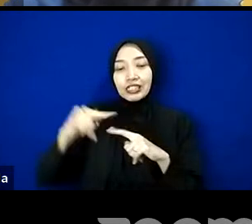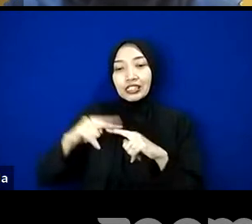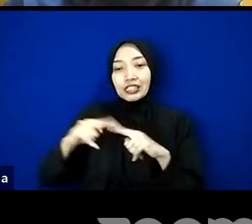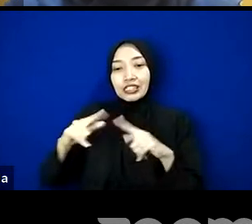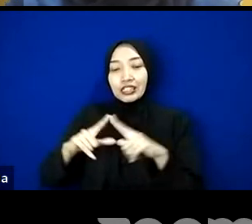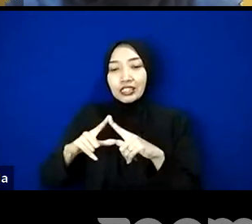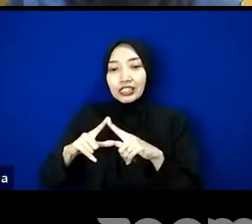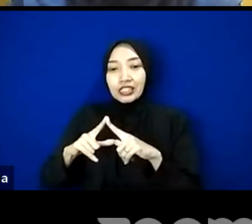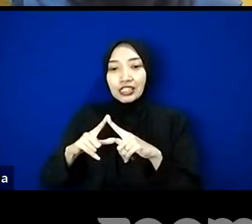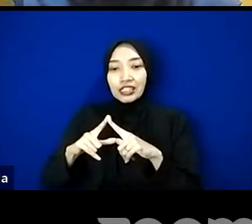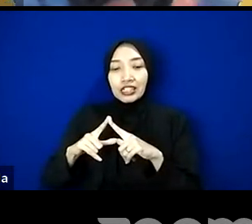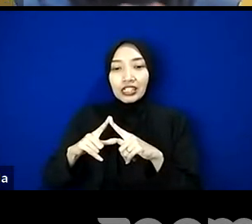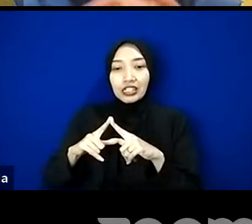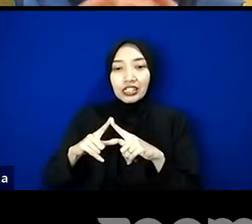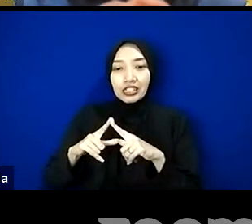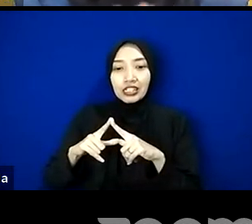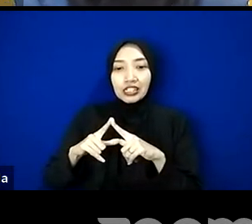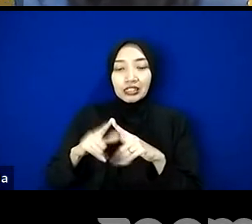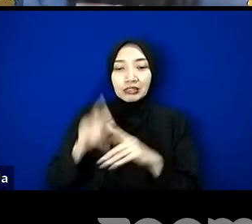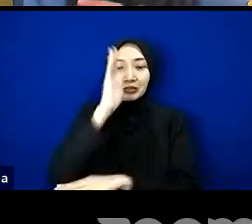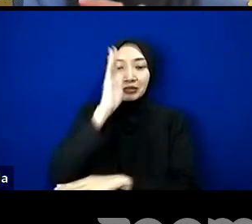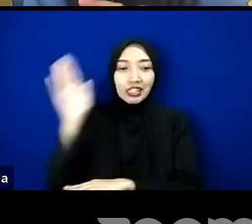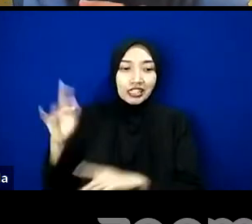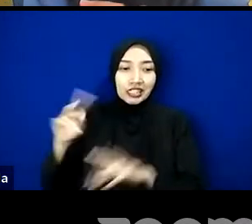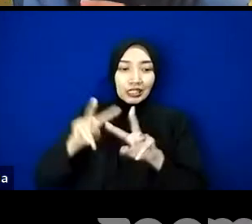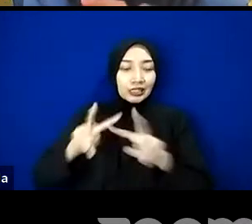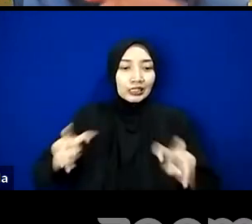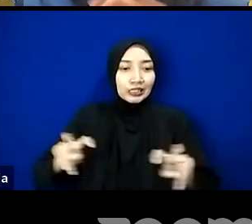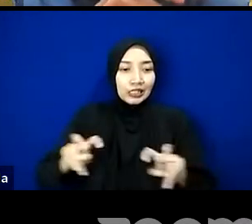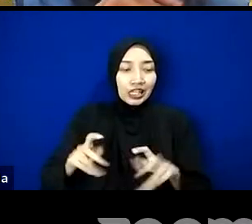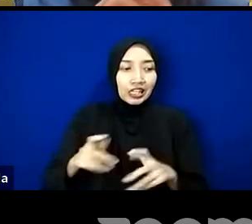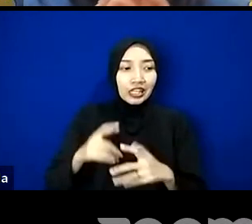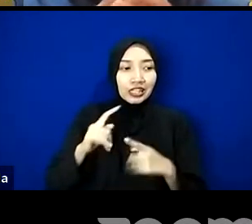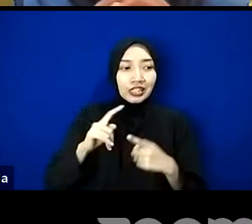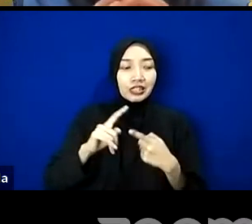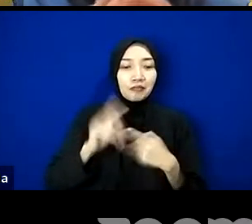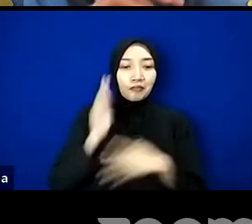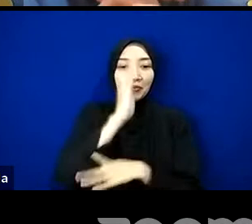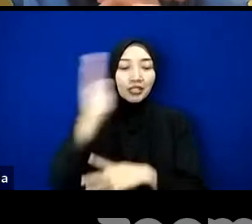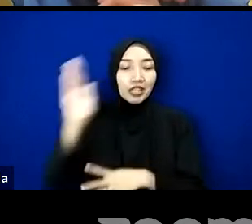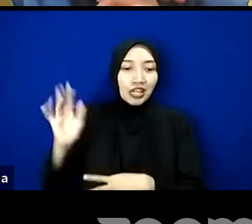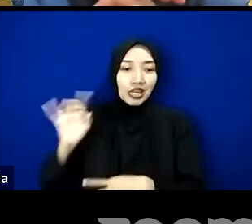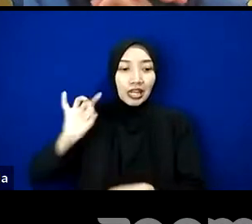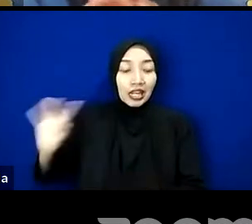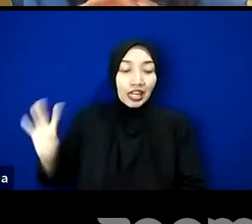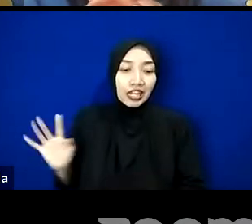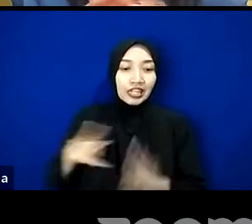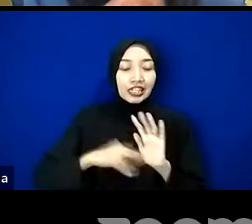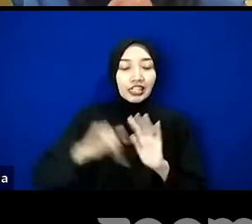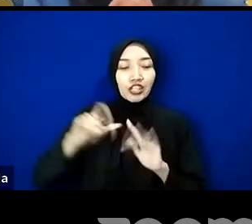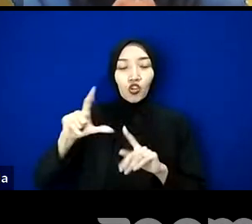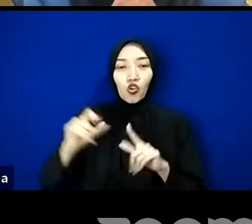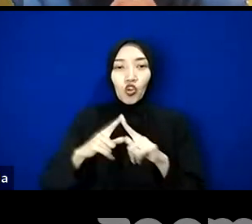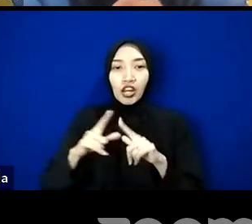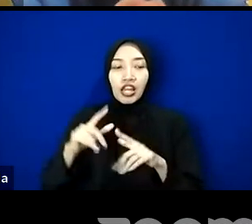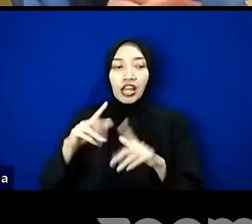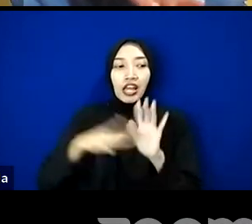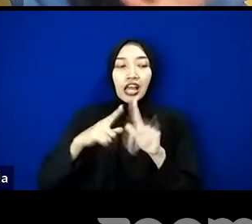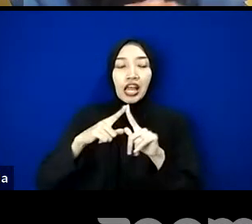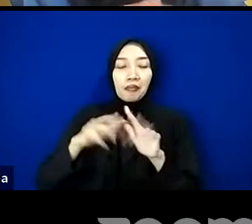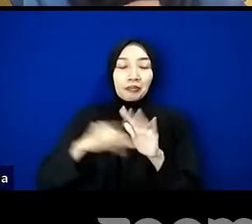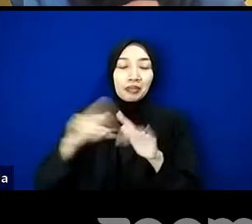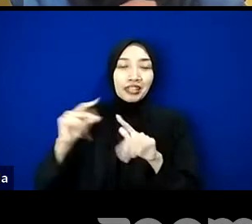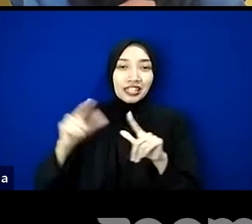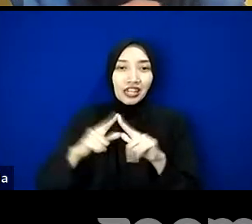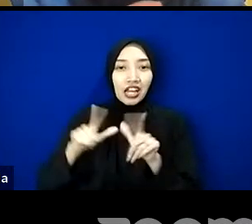of course, thank you so much for the speakers, Nicola, Mbak Amira, and Mas Awi. Thank you for your knowledge sharing. It's